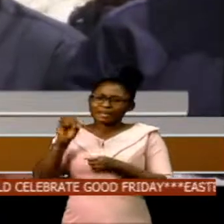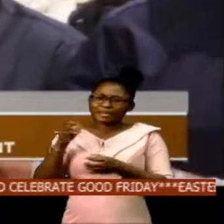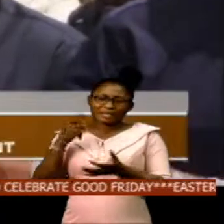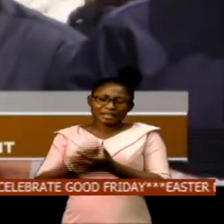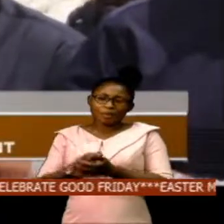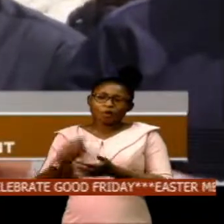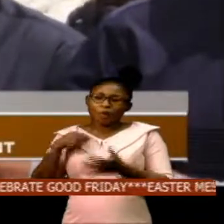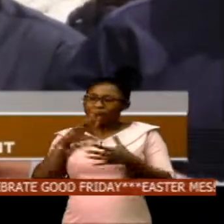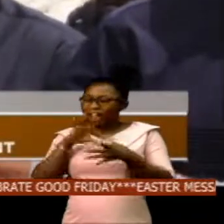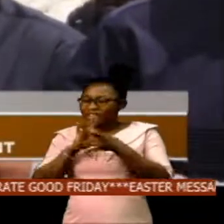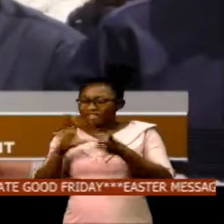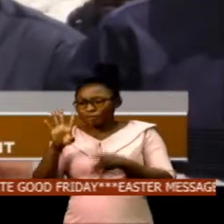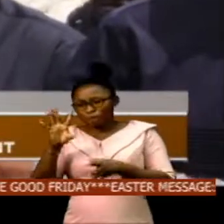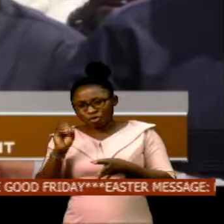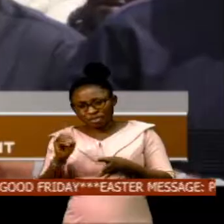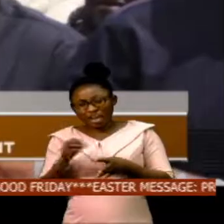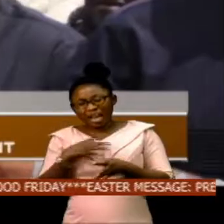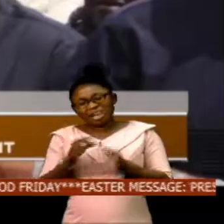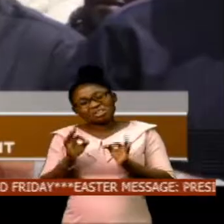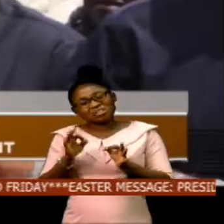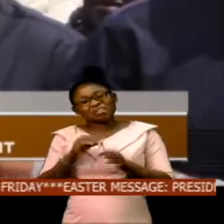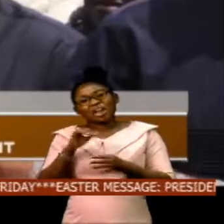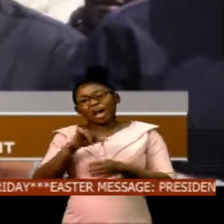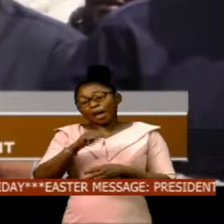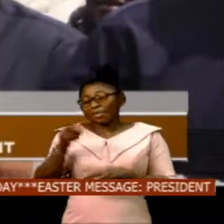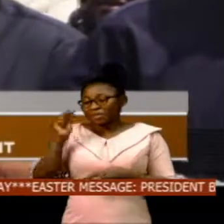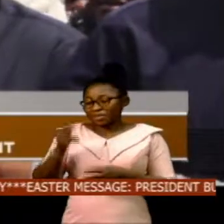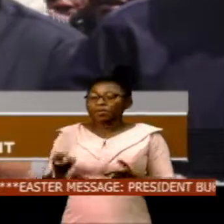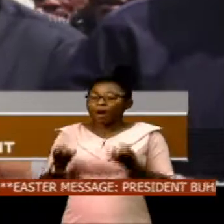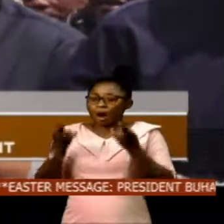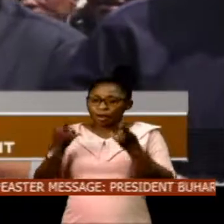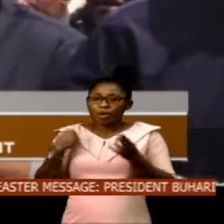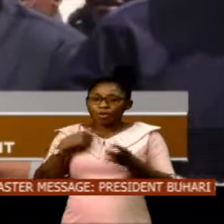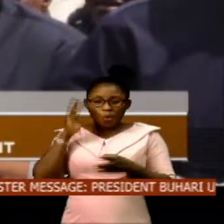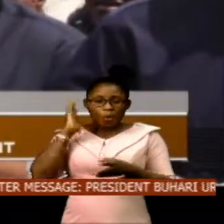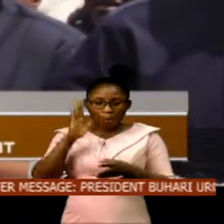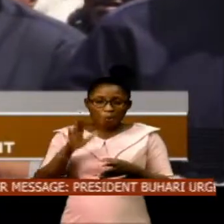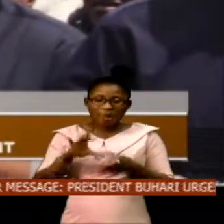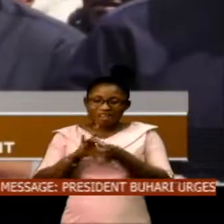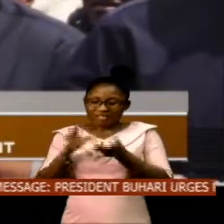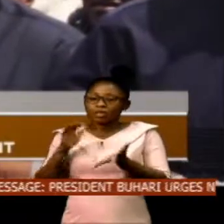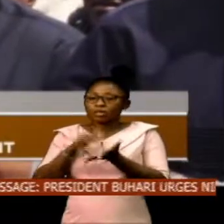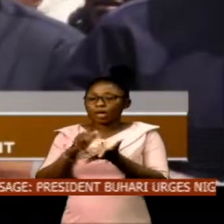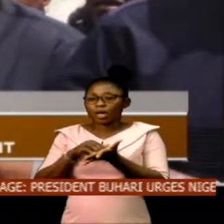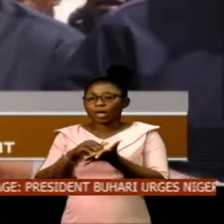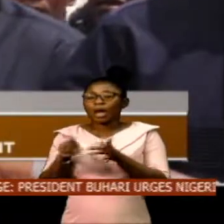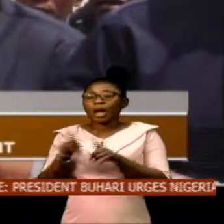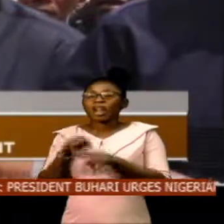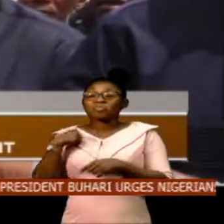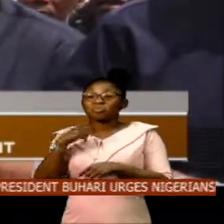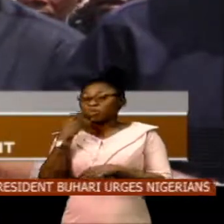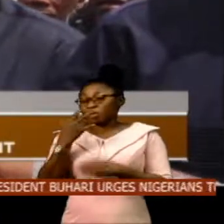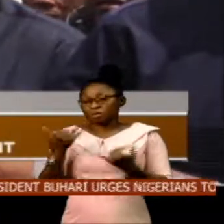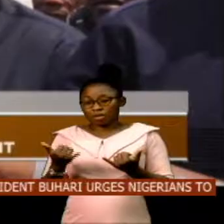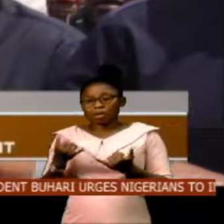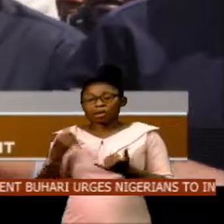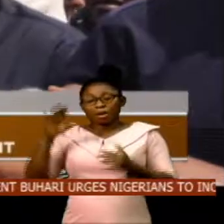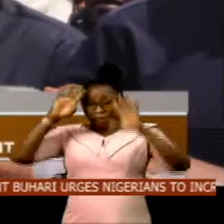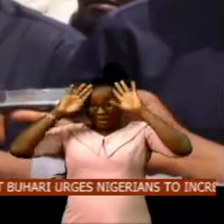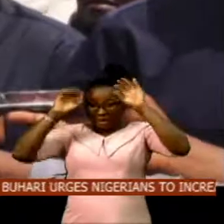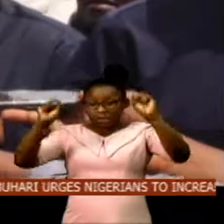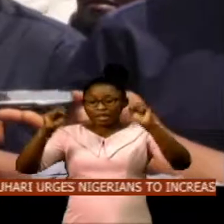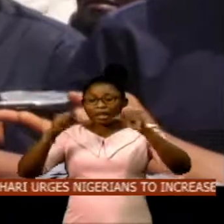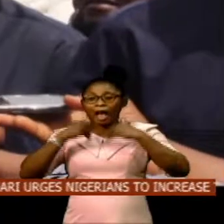We are releasing 40,000. And if and when another need arises, we will release again. As we speak, Mr.